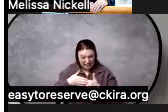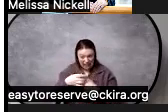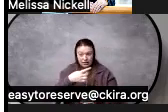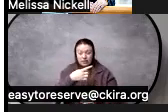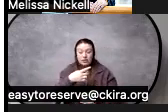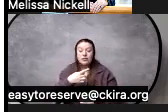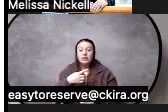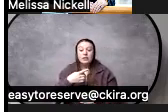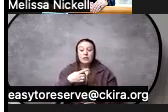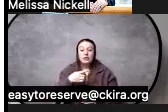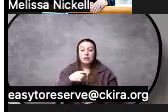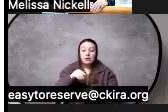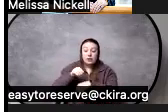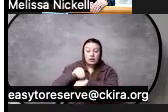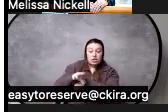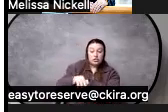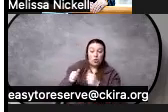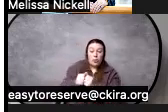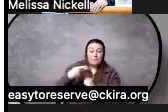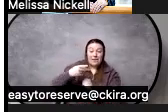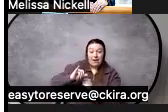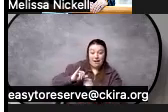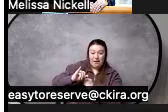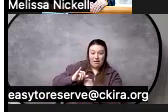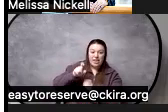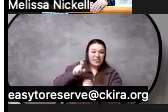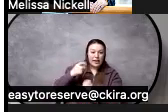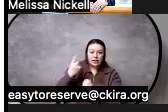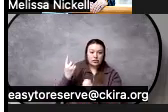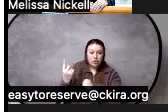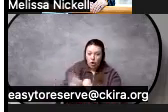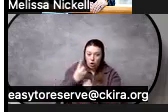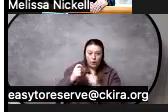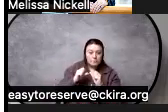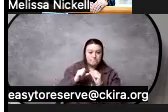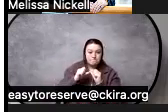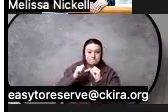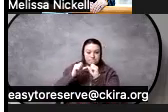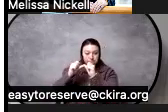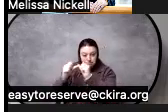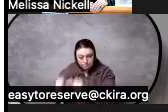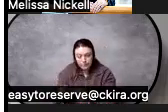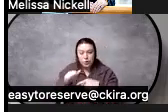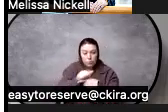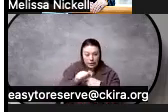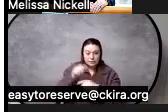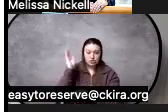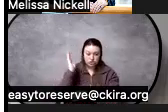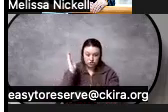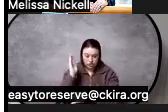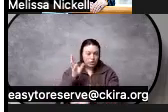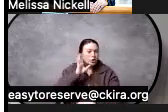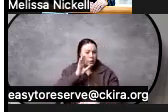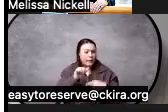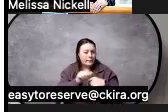an ongoing one throughout the entire preparation of your oral presentation. You're going to practice your talk with them several